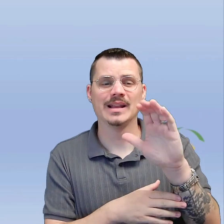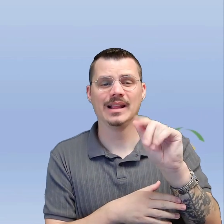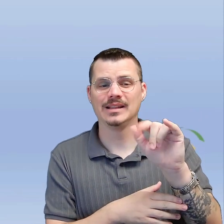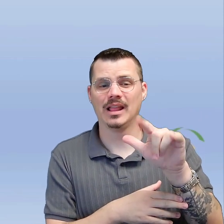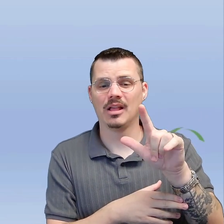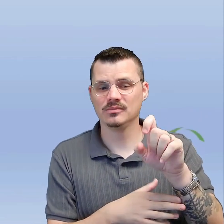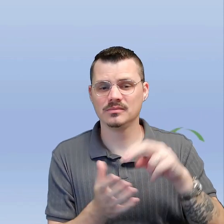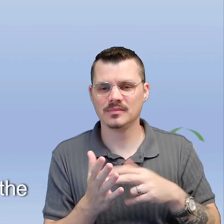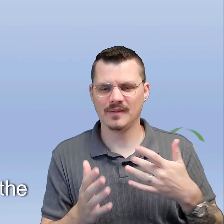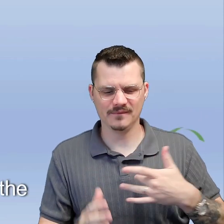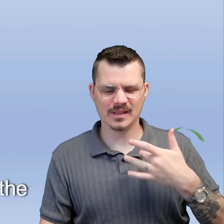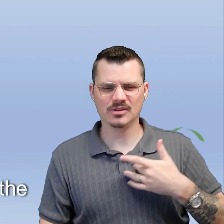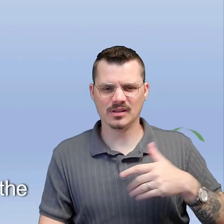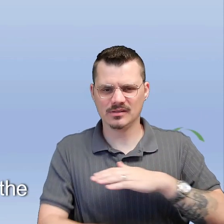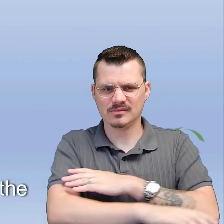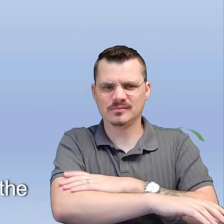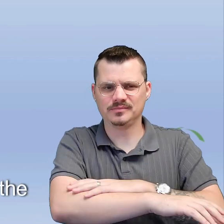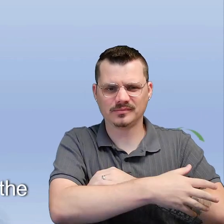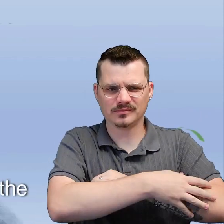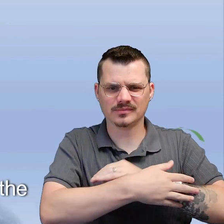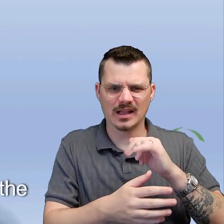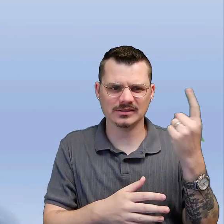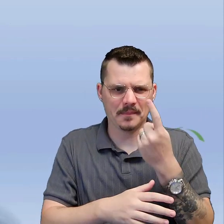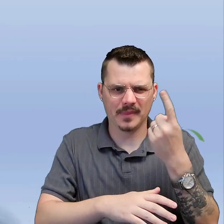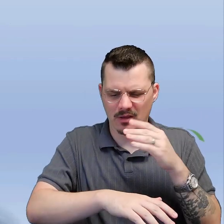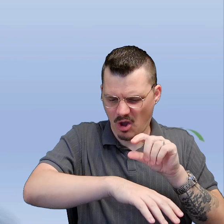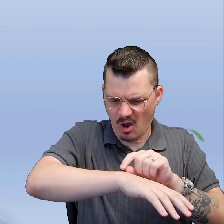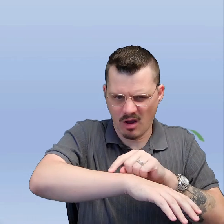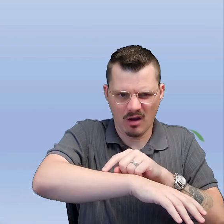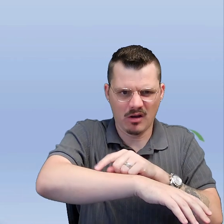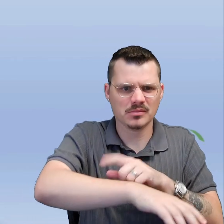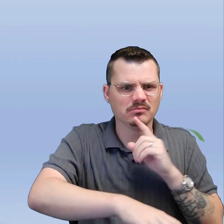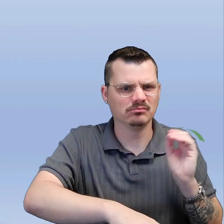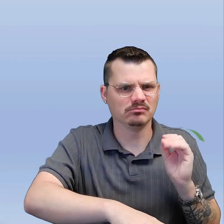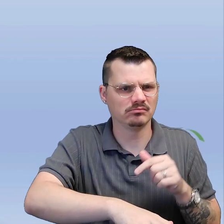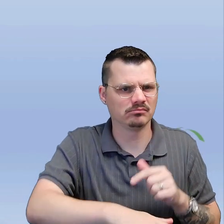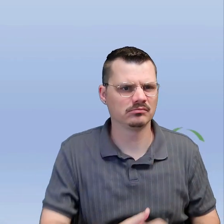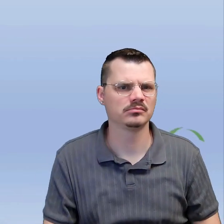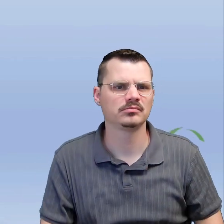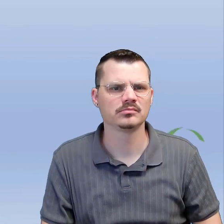Tactile hallucinations are a sensation that something's on the person.